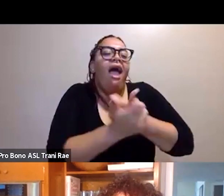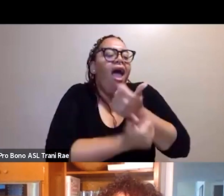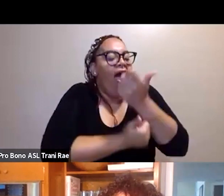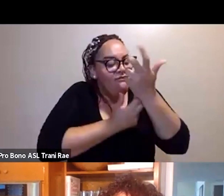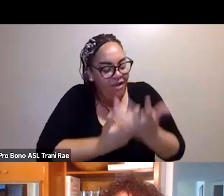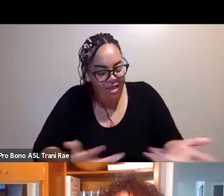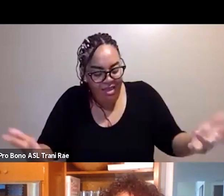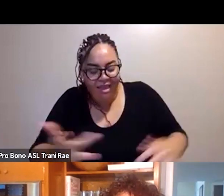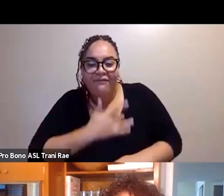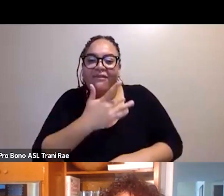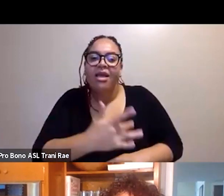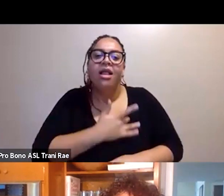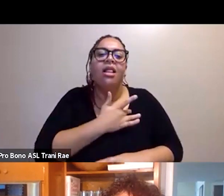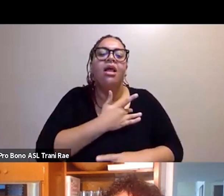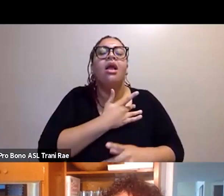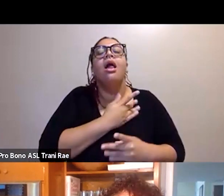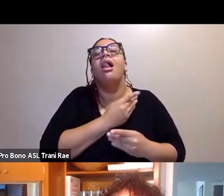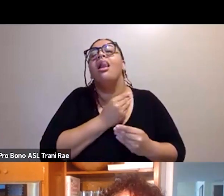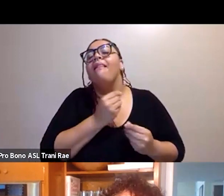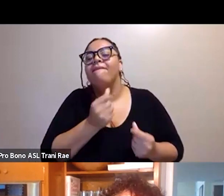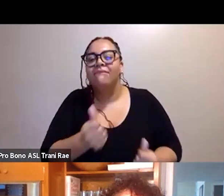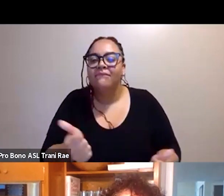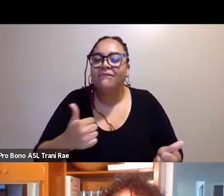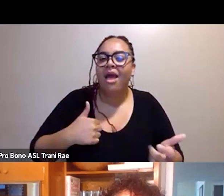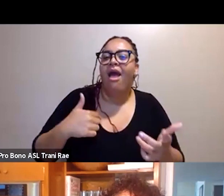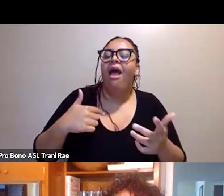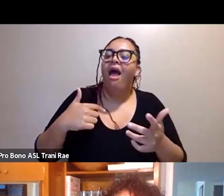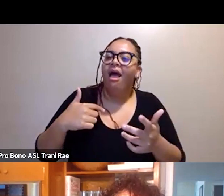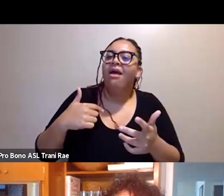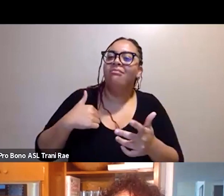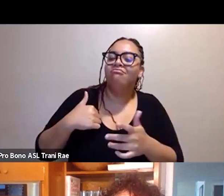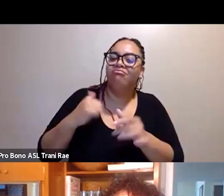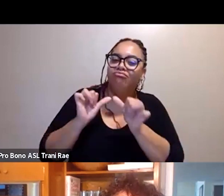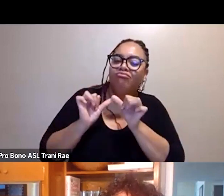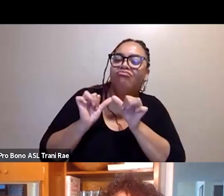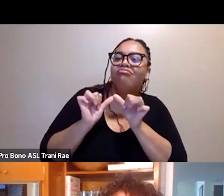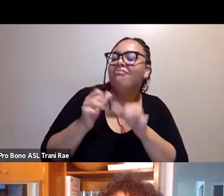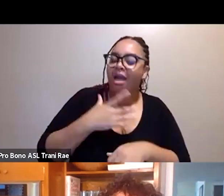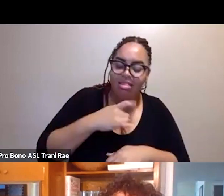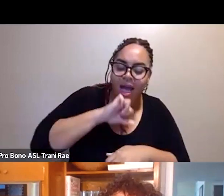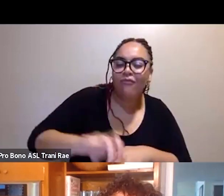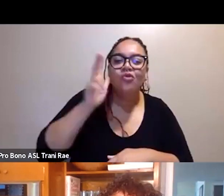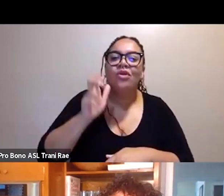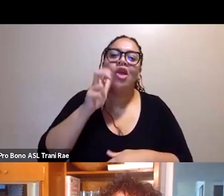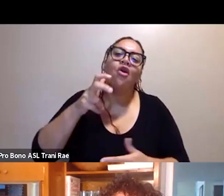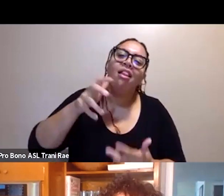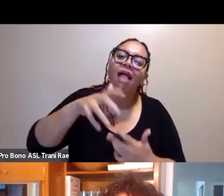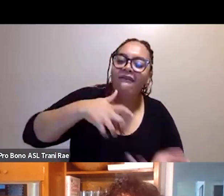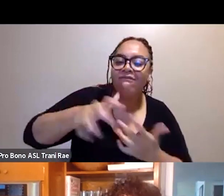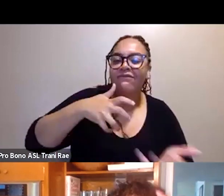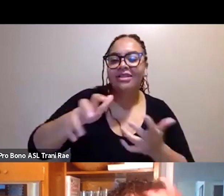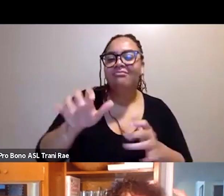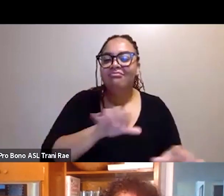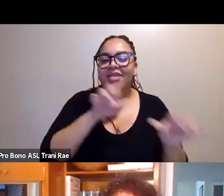wit, wet, soggy rhythms. I ride your laughs like the sea. I want to taste